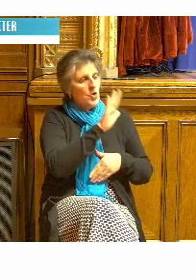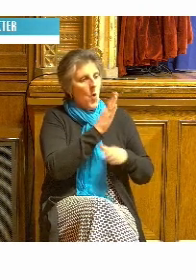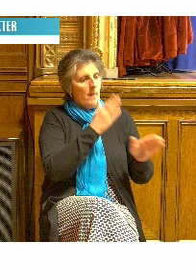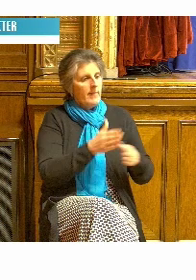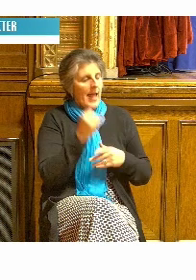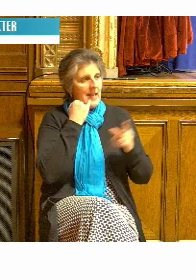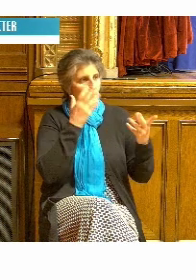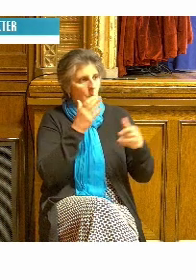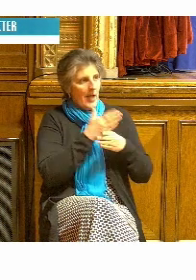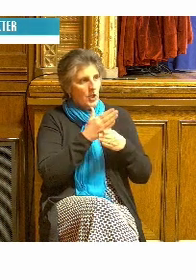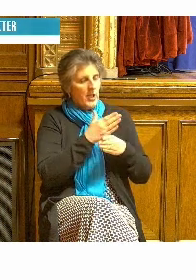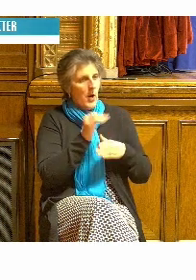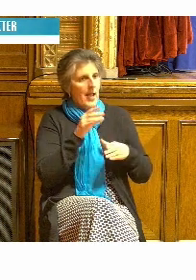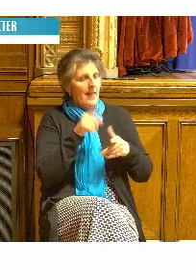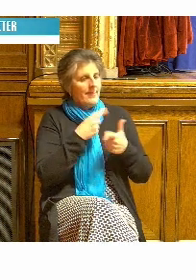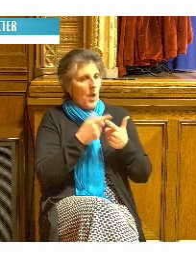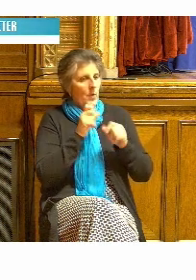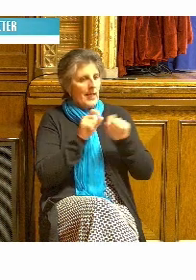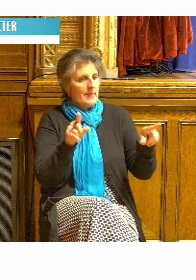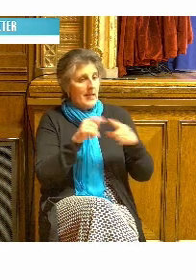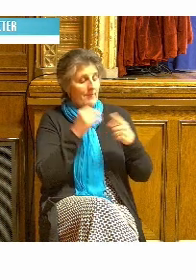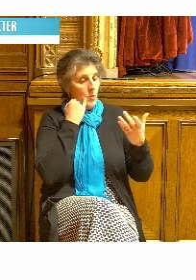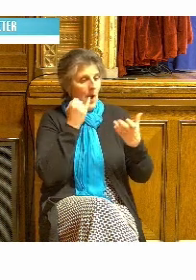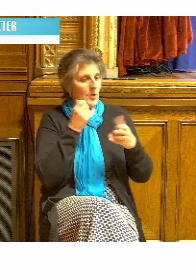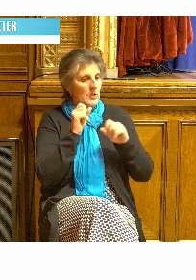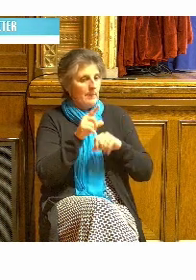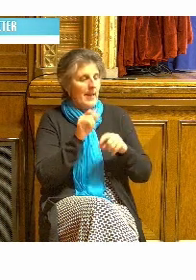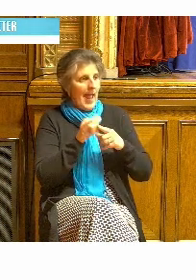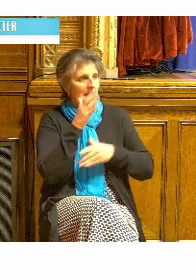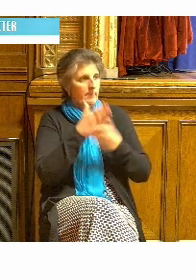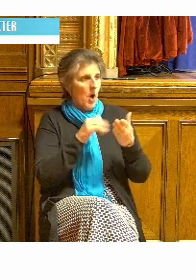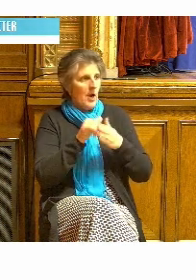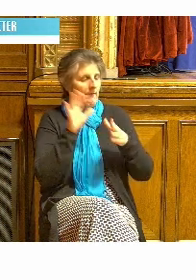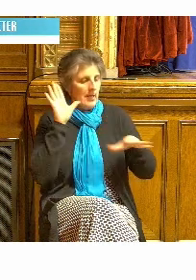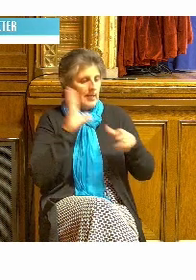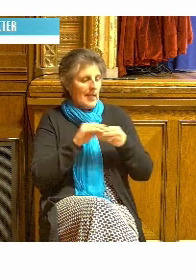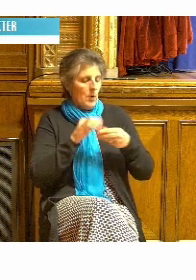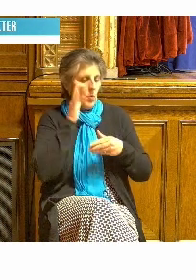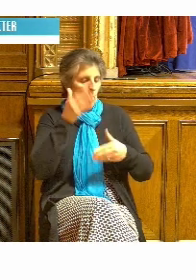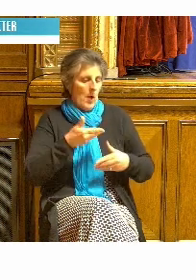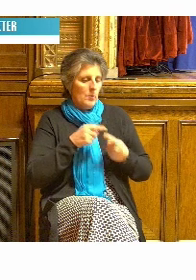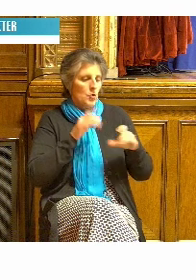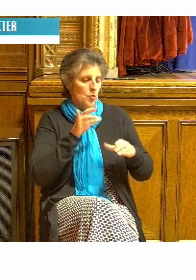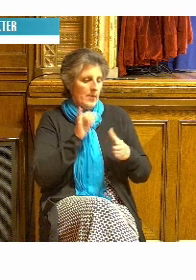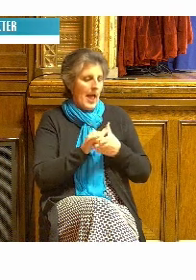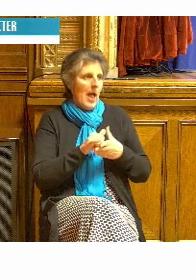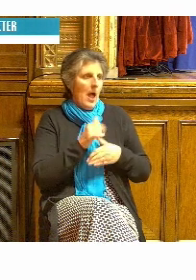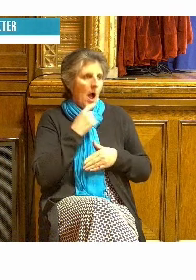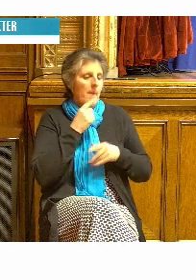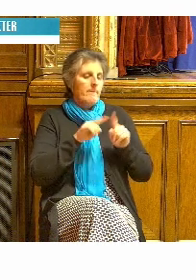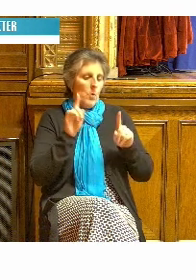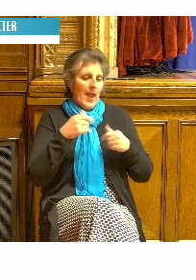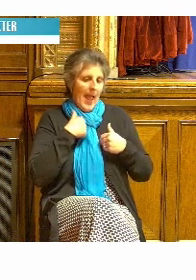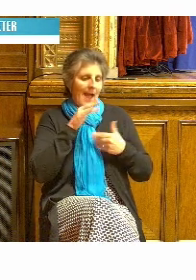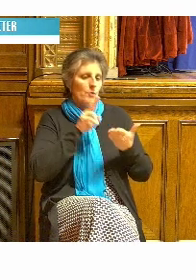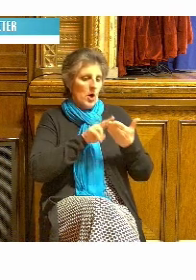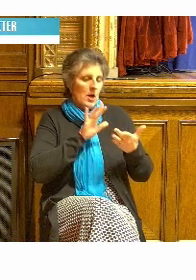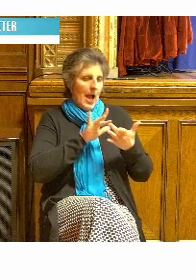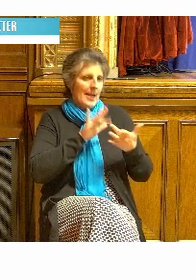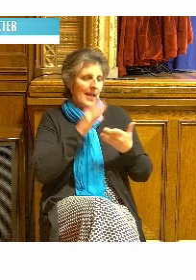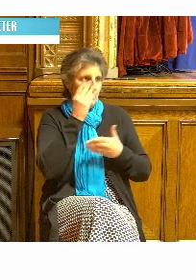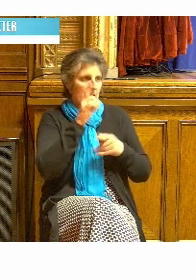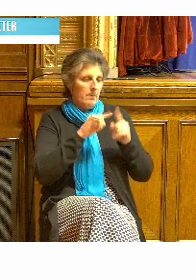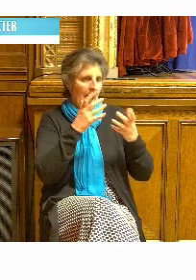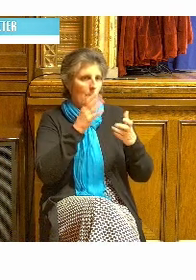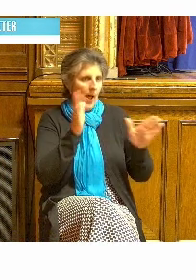plan, if you wanted to share it, and if we could submit it, if you want to submit it as part of the testimony, we welcome you to do that. But we have your contact information,